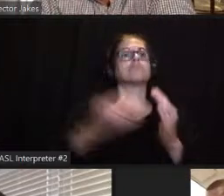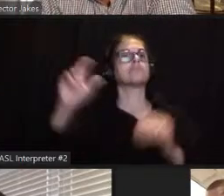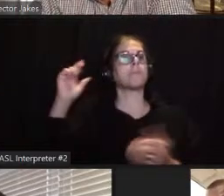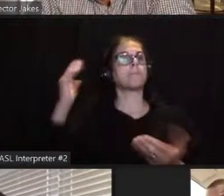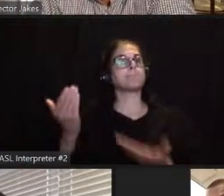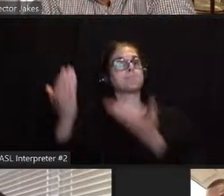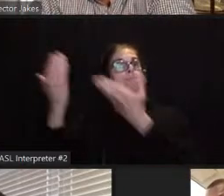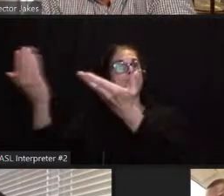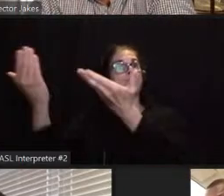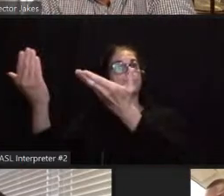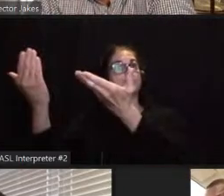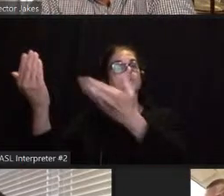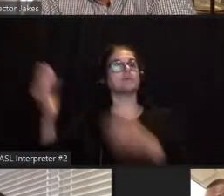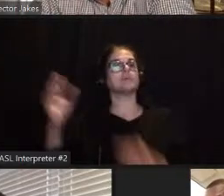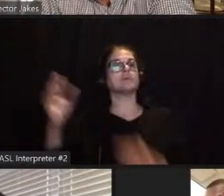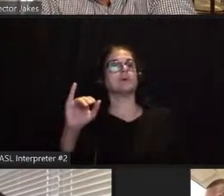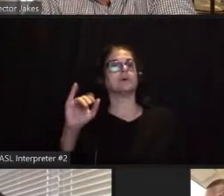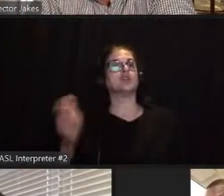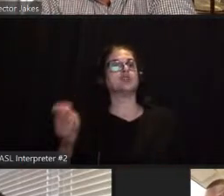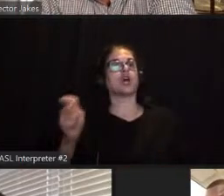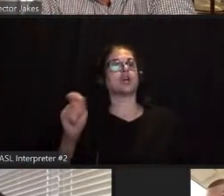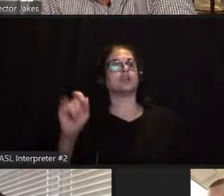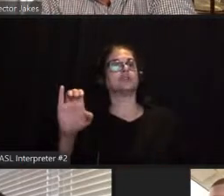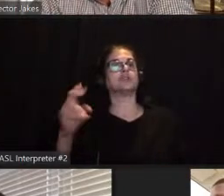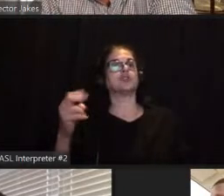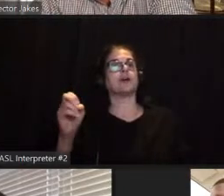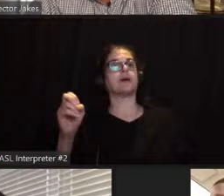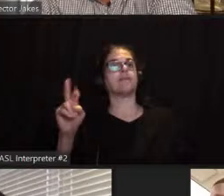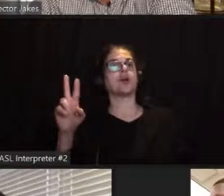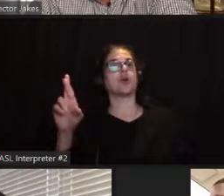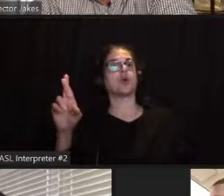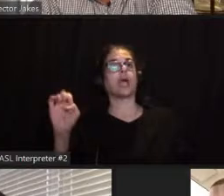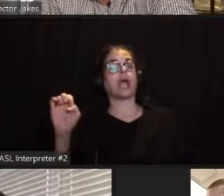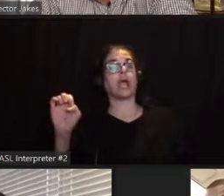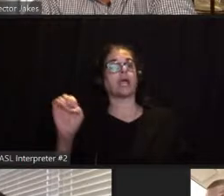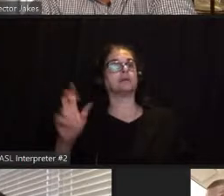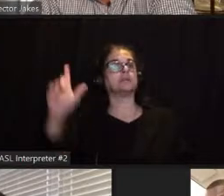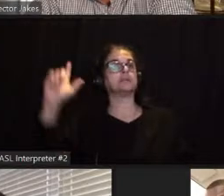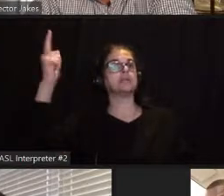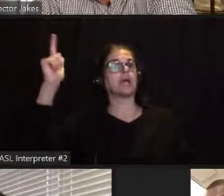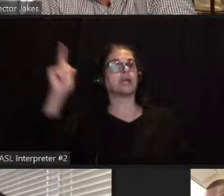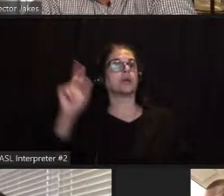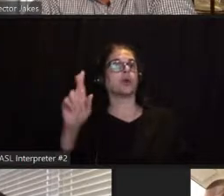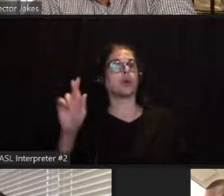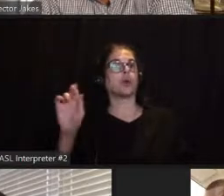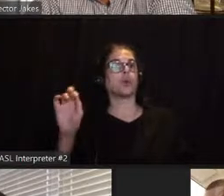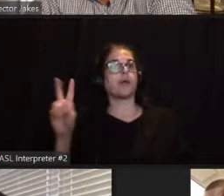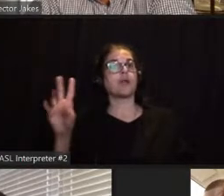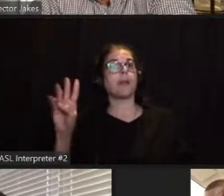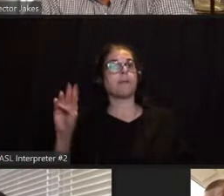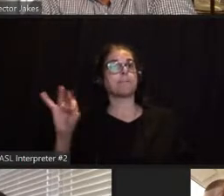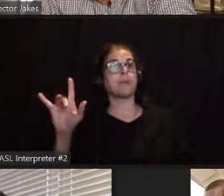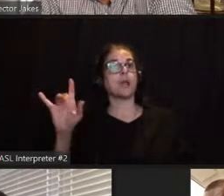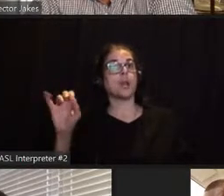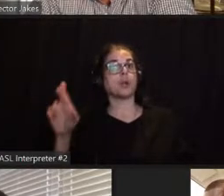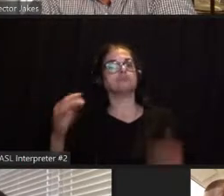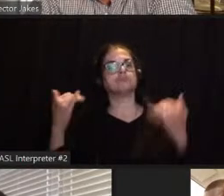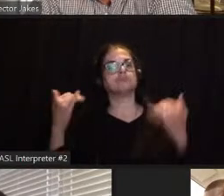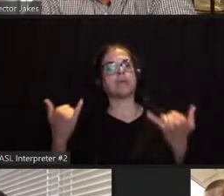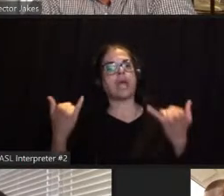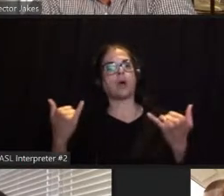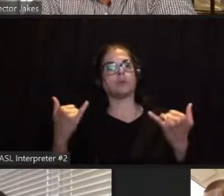by Judge Chevrolet, seconded by Reverend Miller. So Chairman Silver, we may now proceed to number